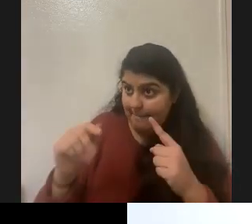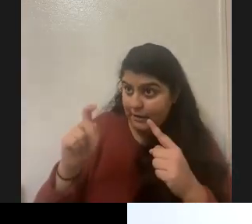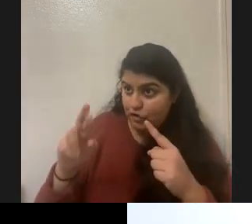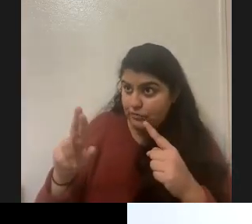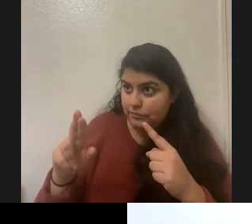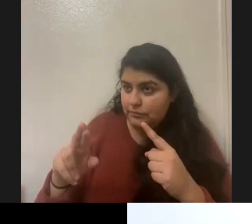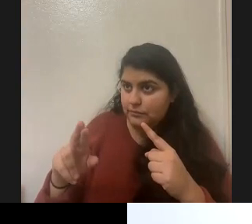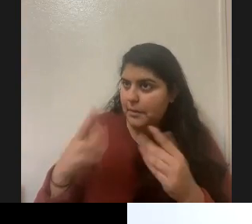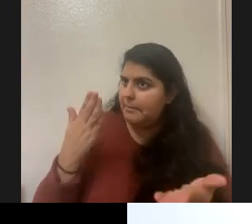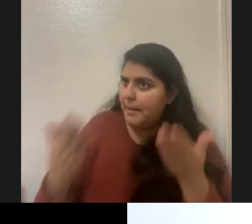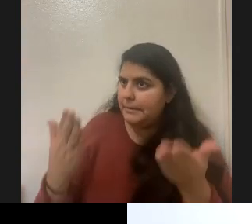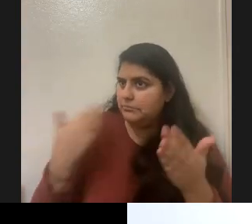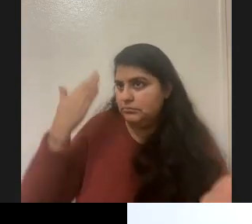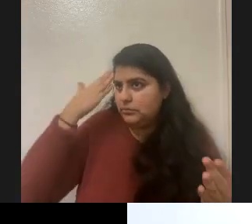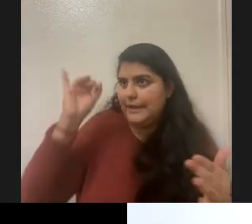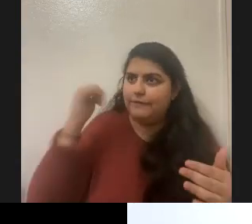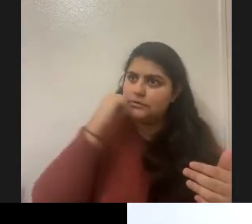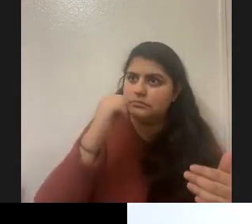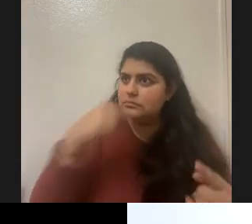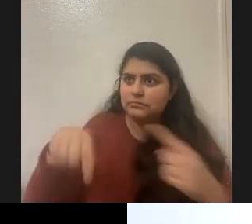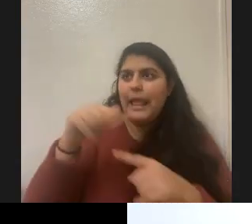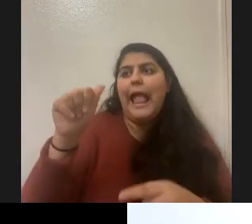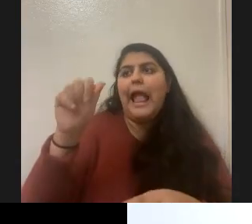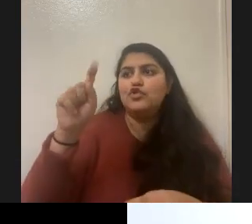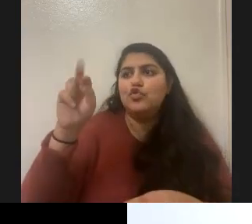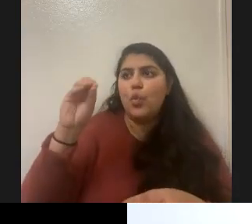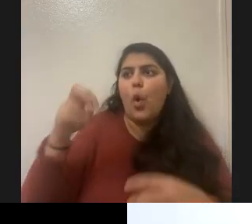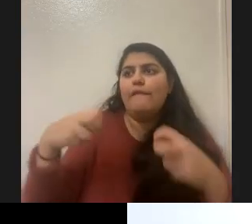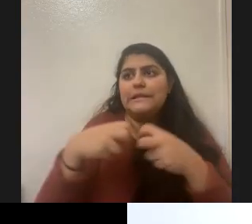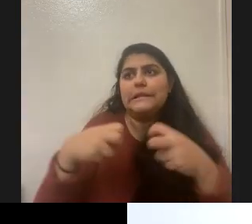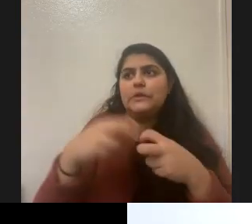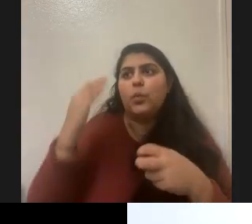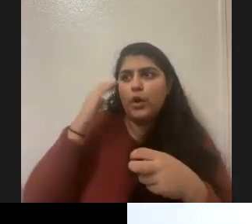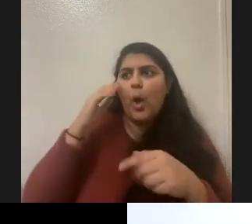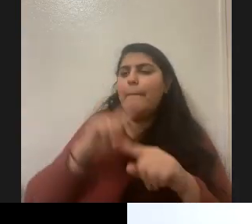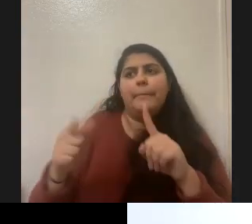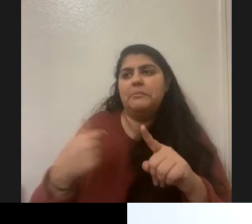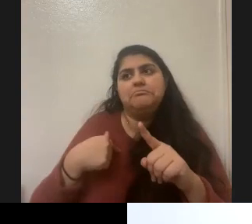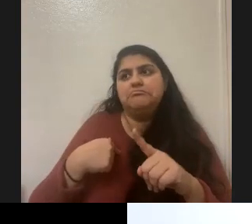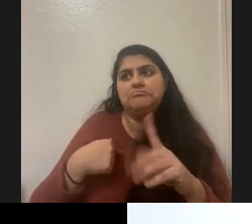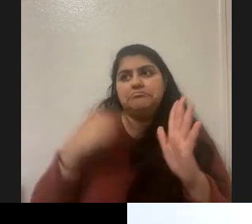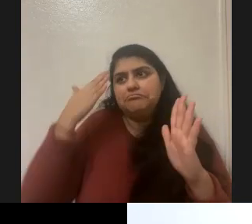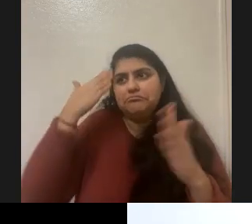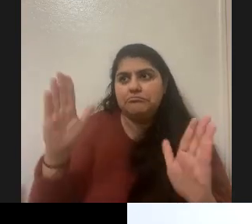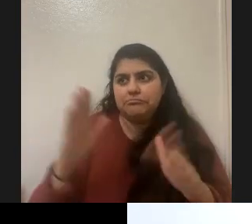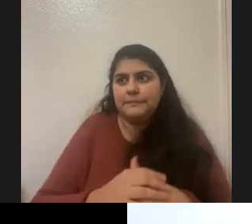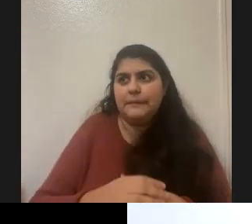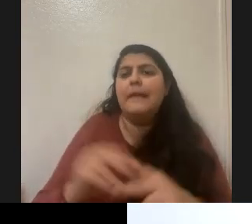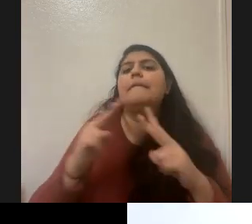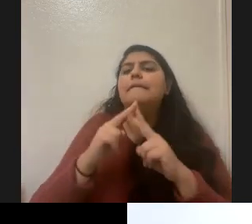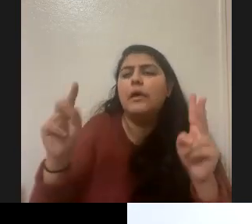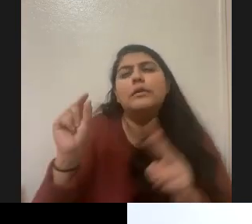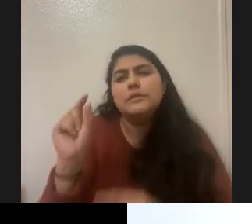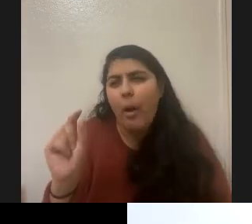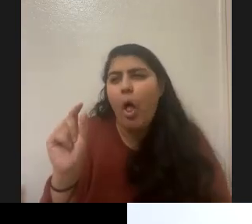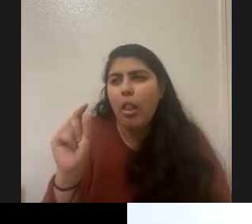I maybe. You'd have to ask an astrophysicist, but Yeah. I think so. I don't know. They're it's very small in number.